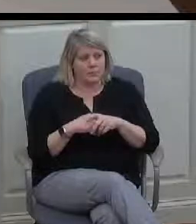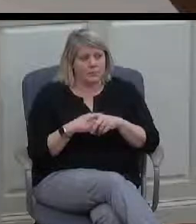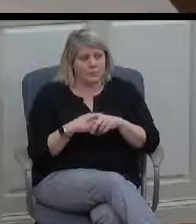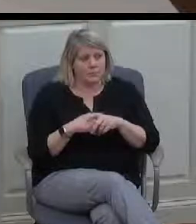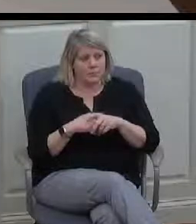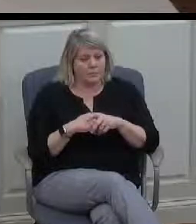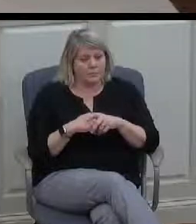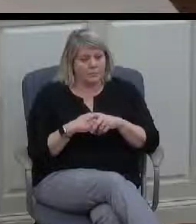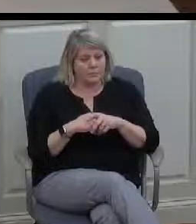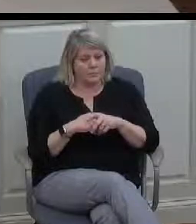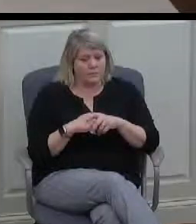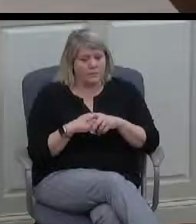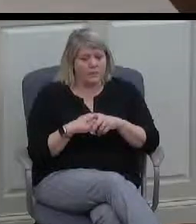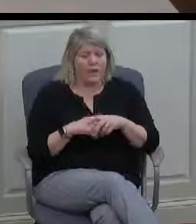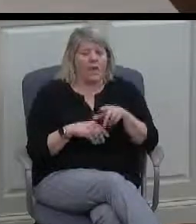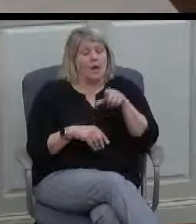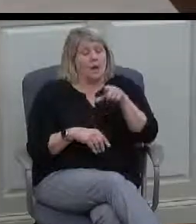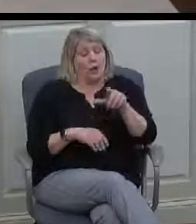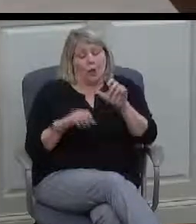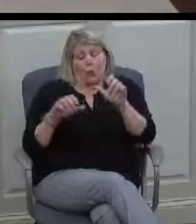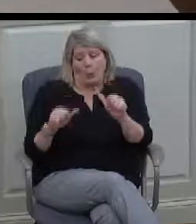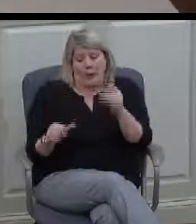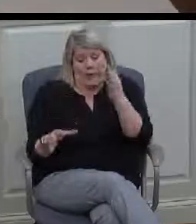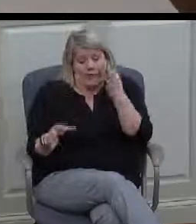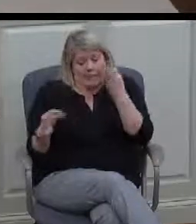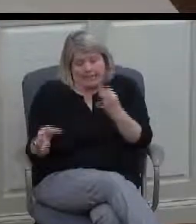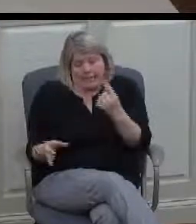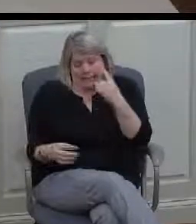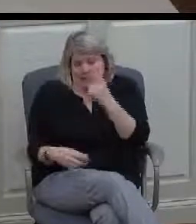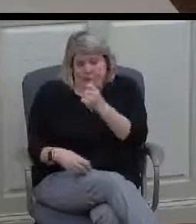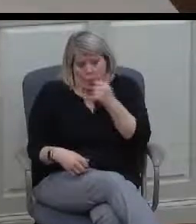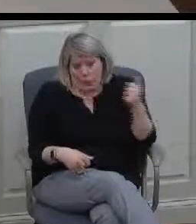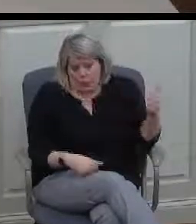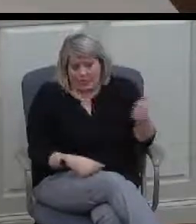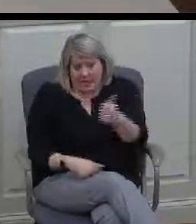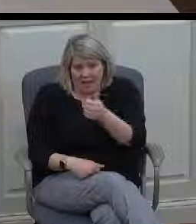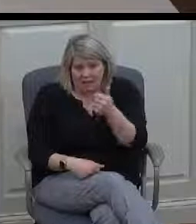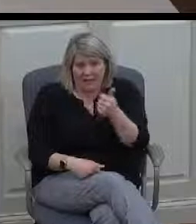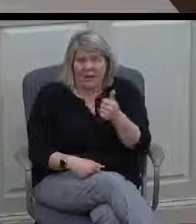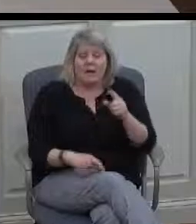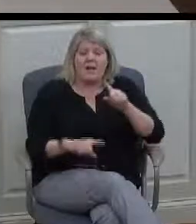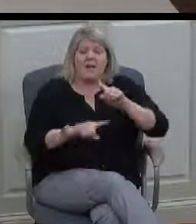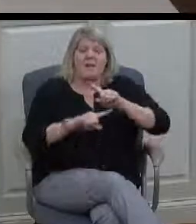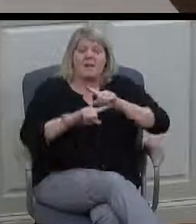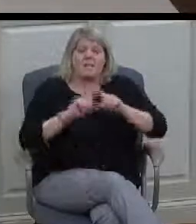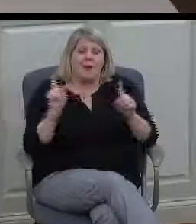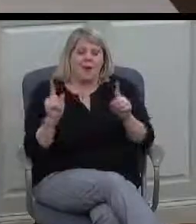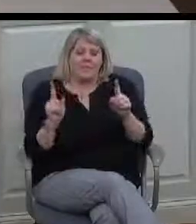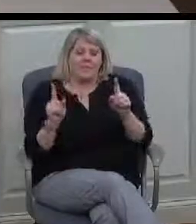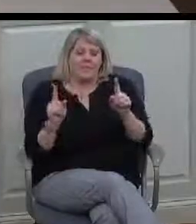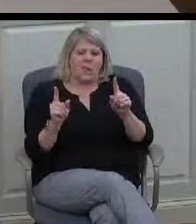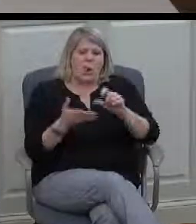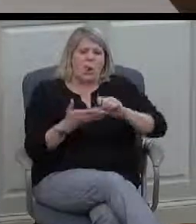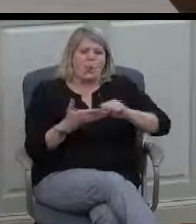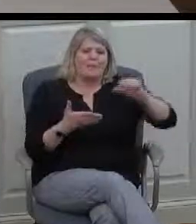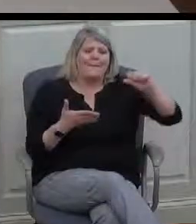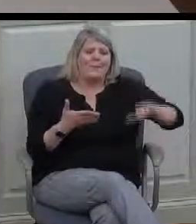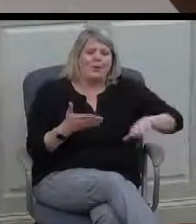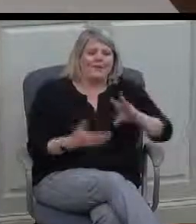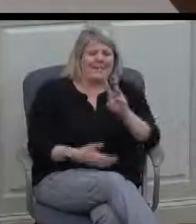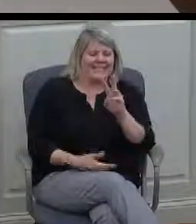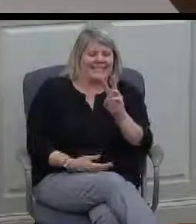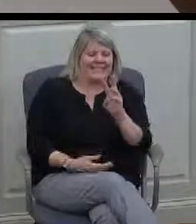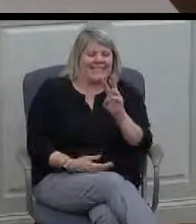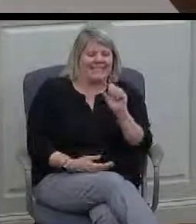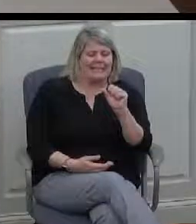you can judge for yourself anecdotally or whatnot, but the reduction in 6 spaces probably isn't the end of the world, but it's